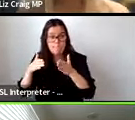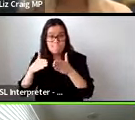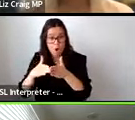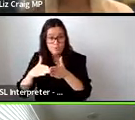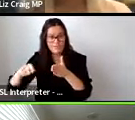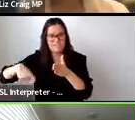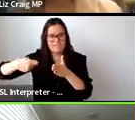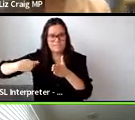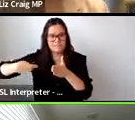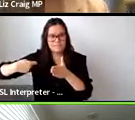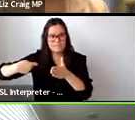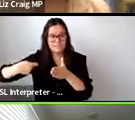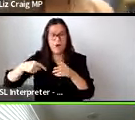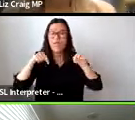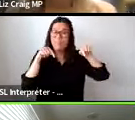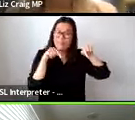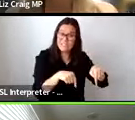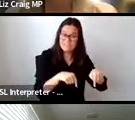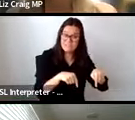fixing the bill.